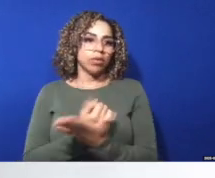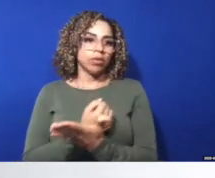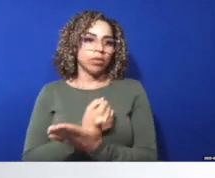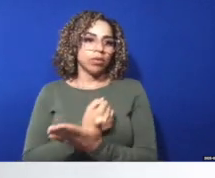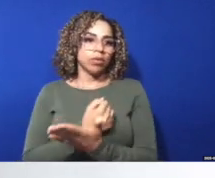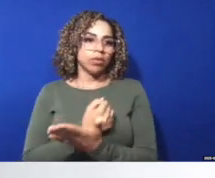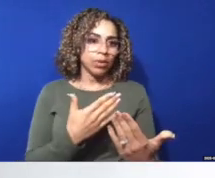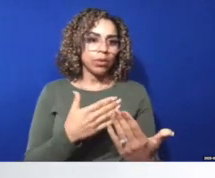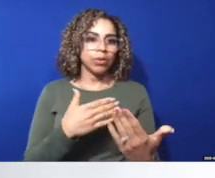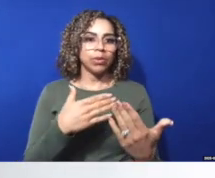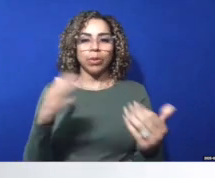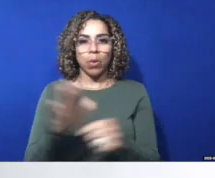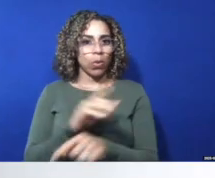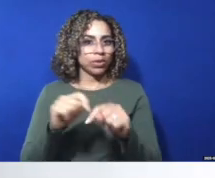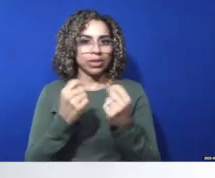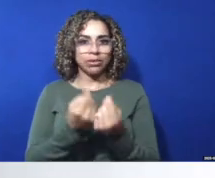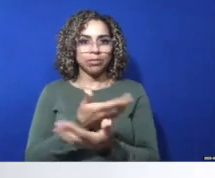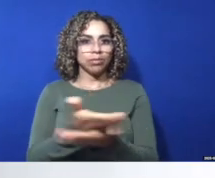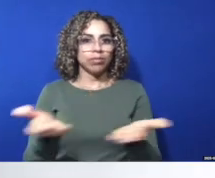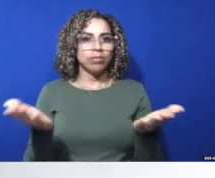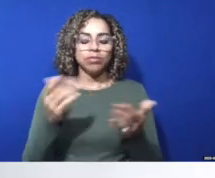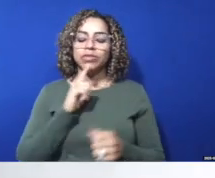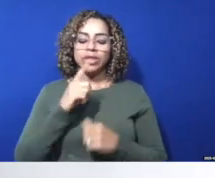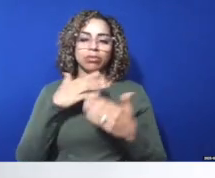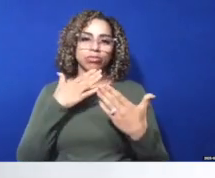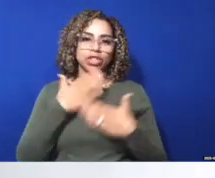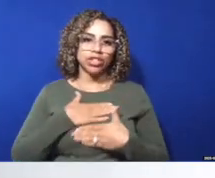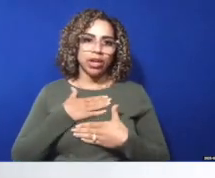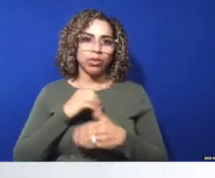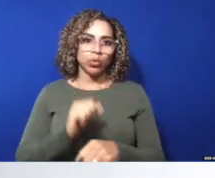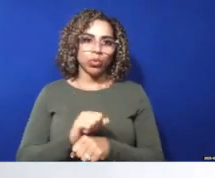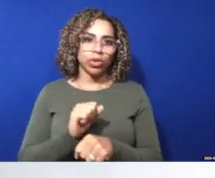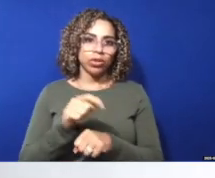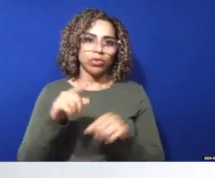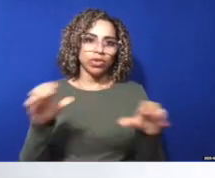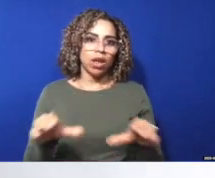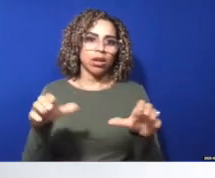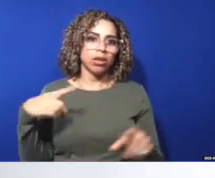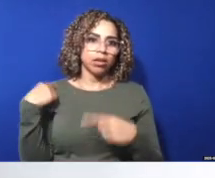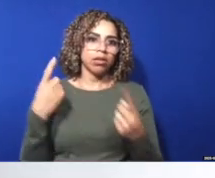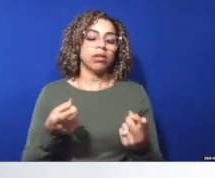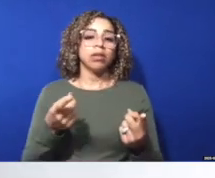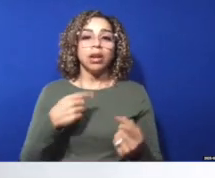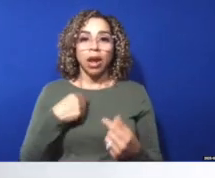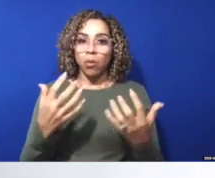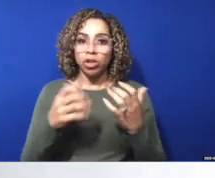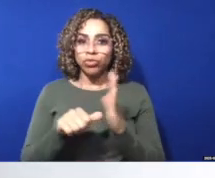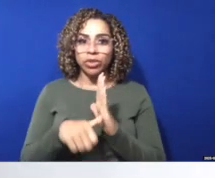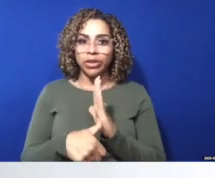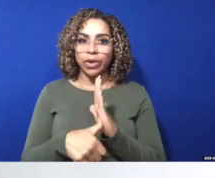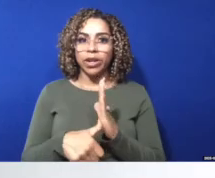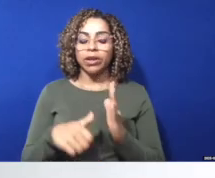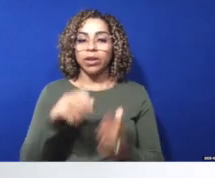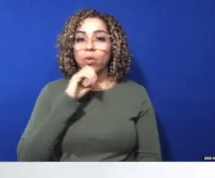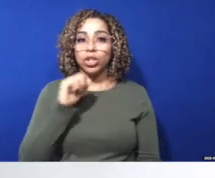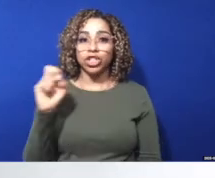Inder and the whole team. We really appreciate the work that you've done. And I would just like to reiterate that